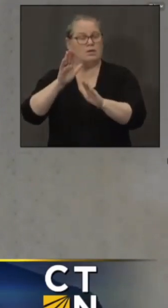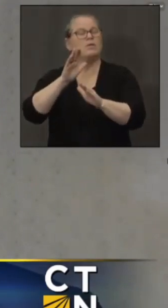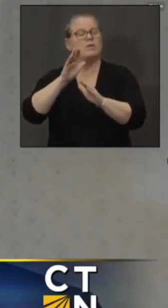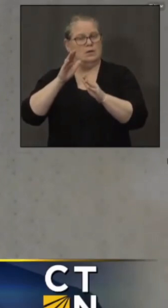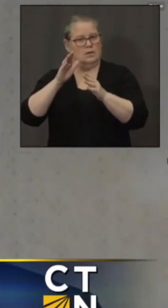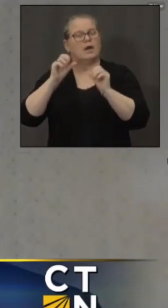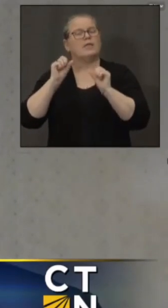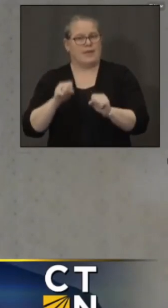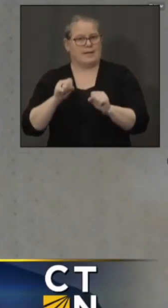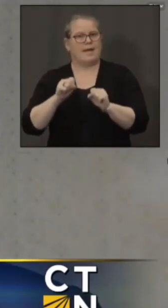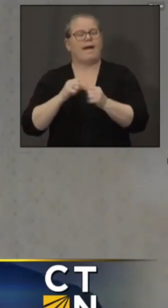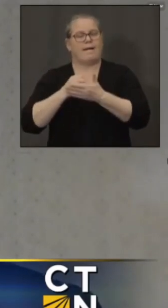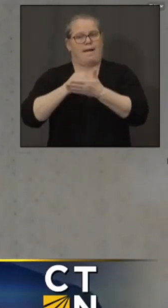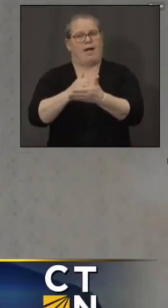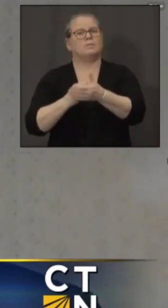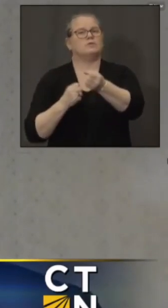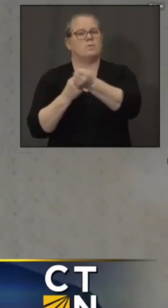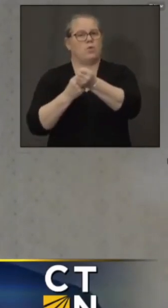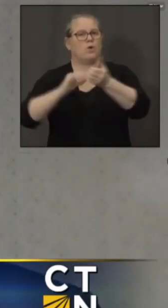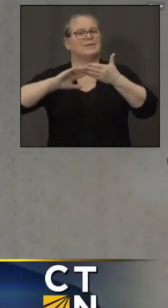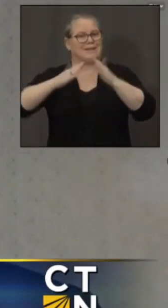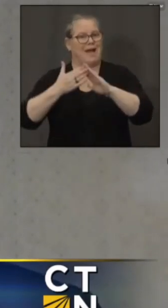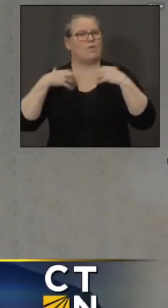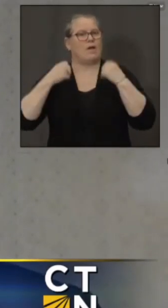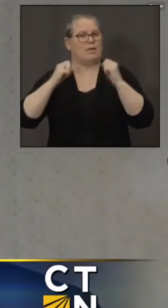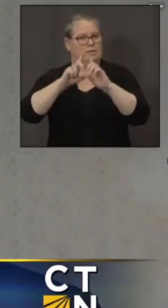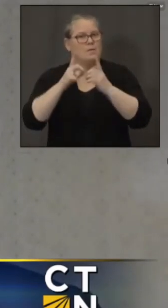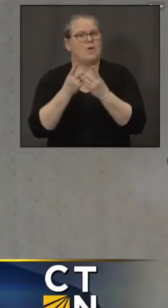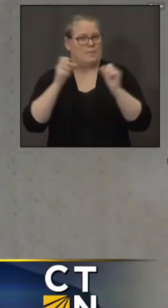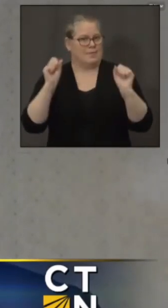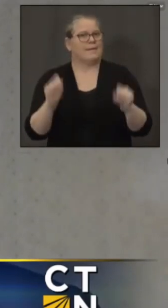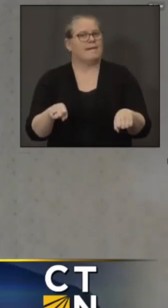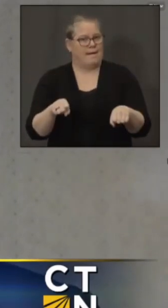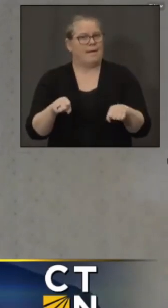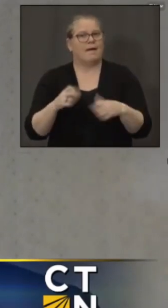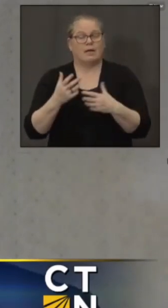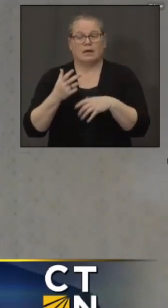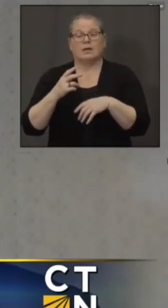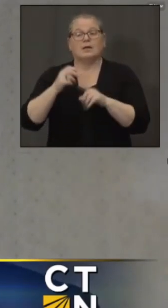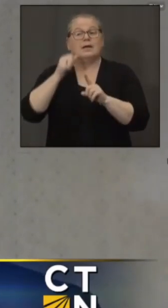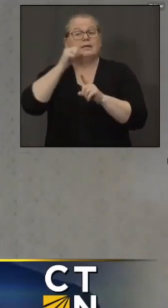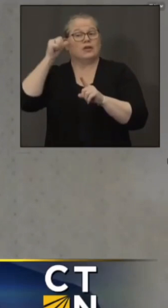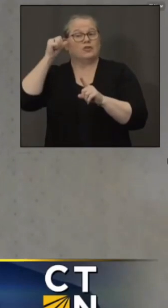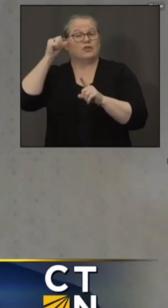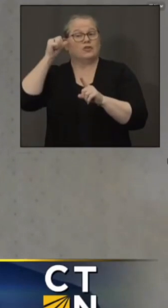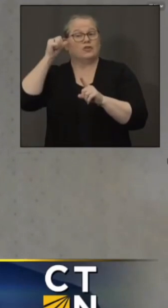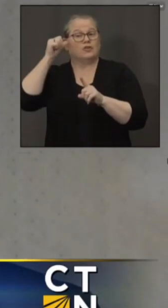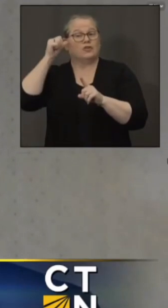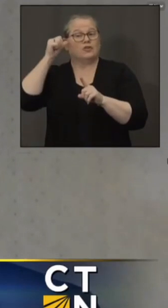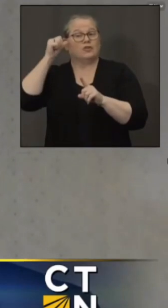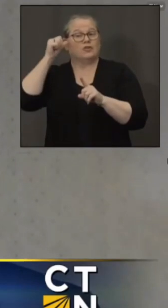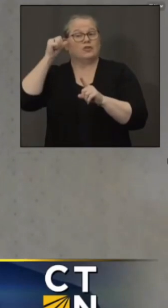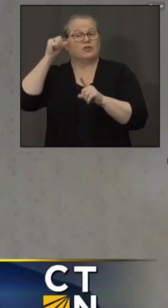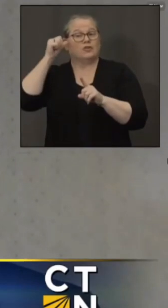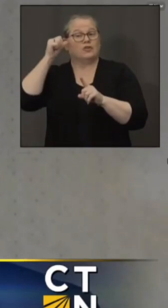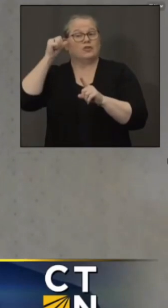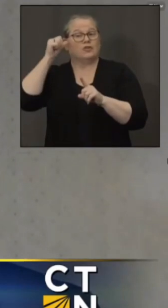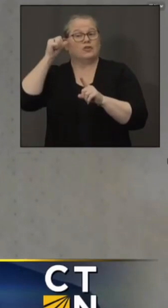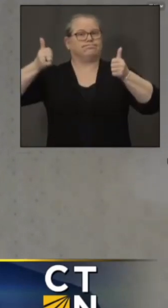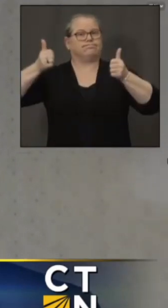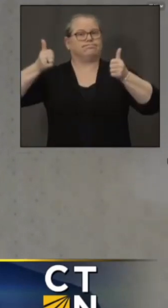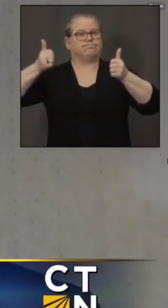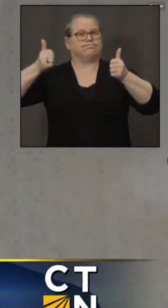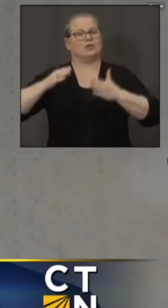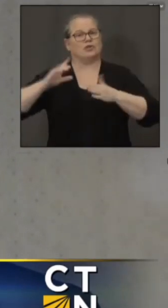local municipalities and such. The governor convened a large group of municipality leaders yesterday before this